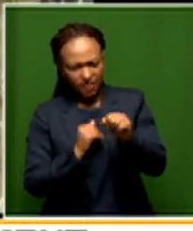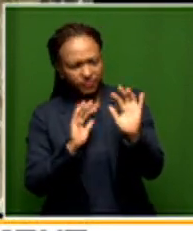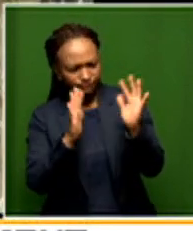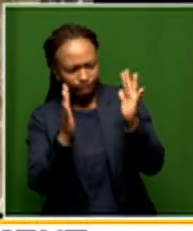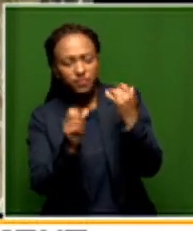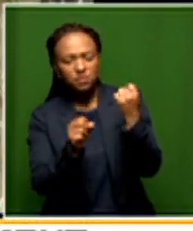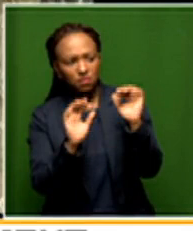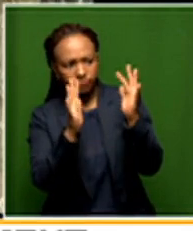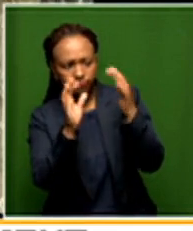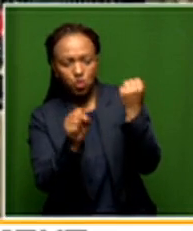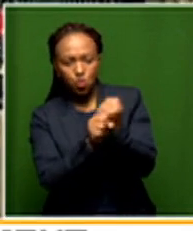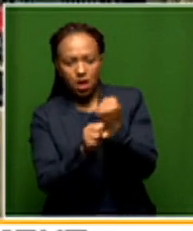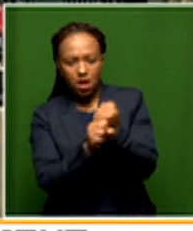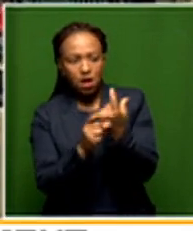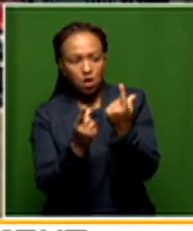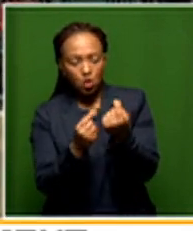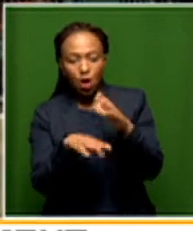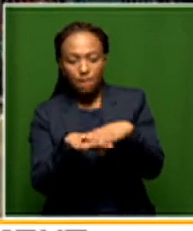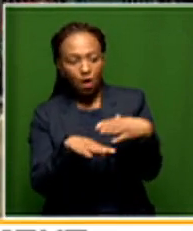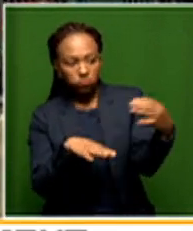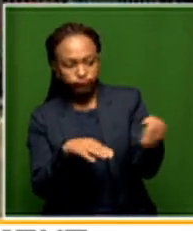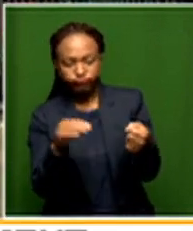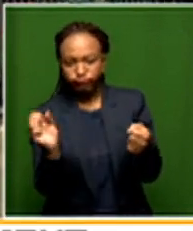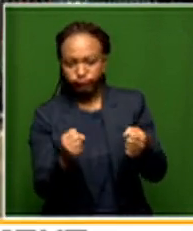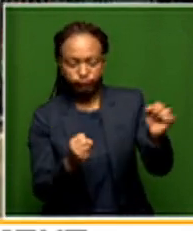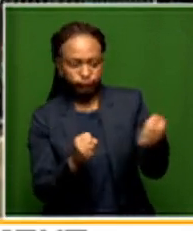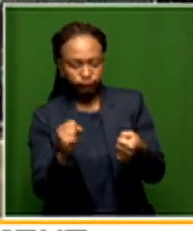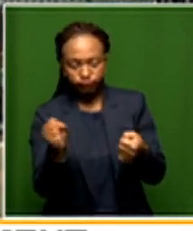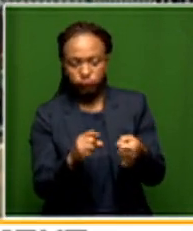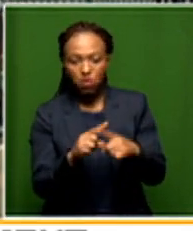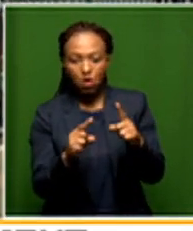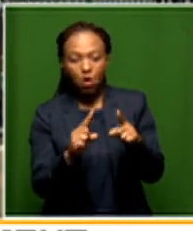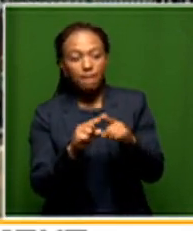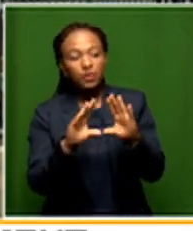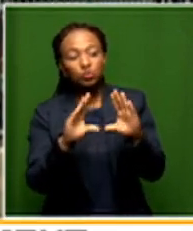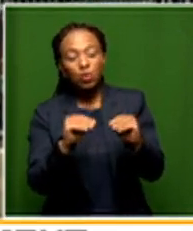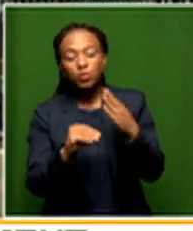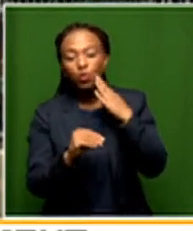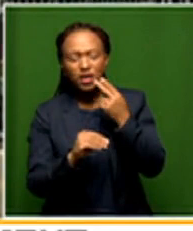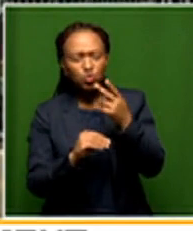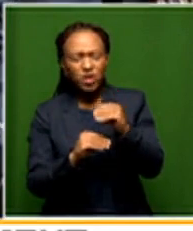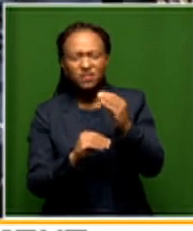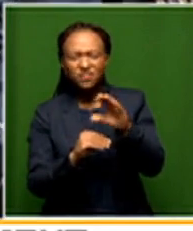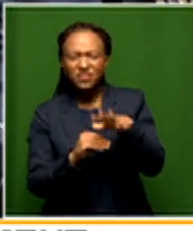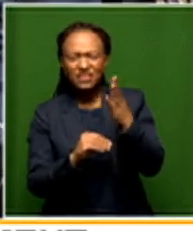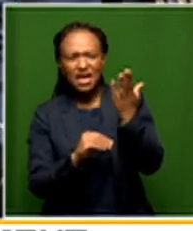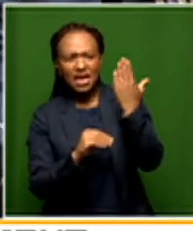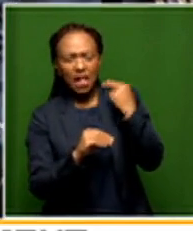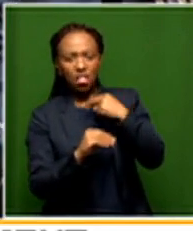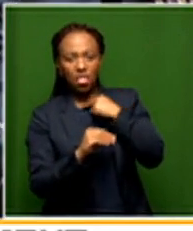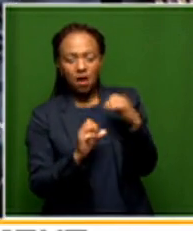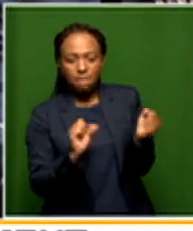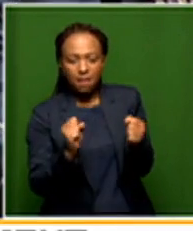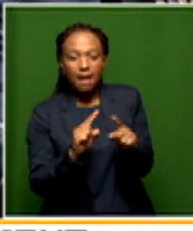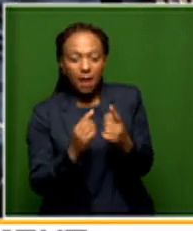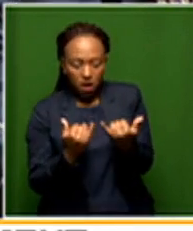that they are now recruiting after all recruiting was stopped in 2015, the